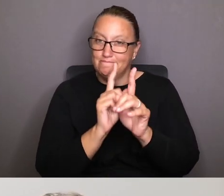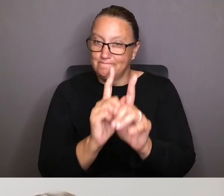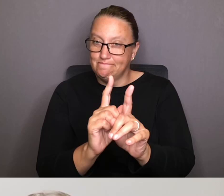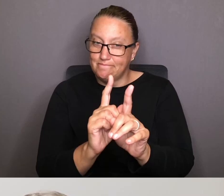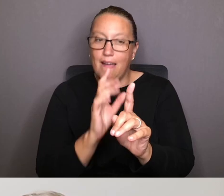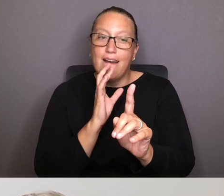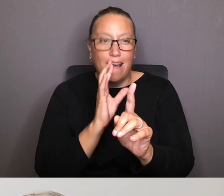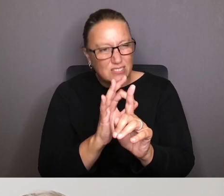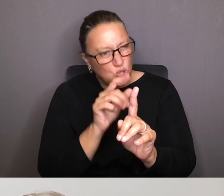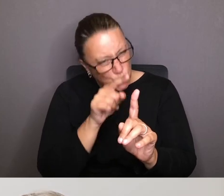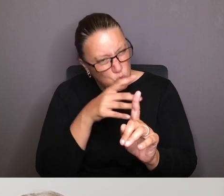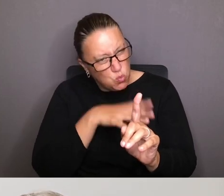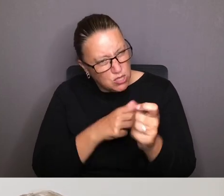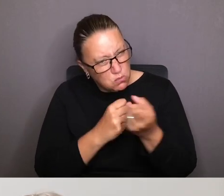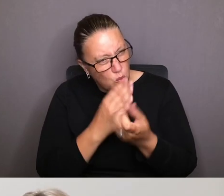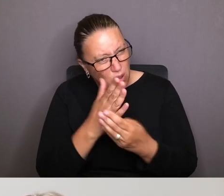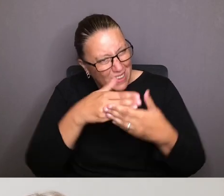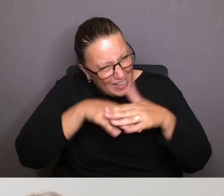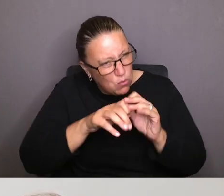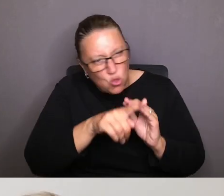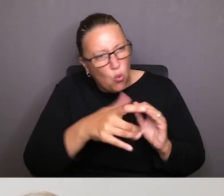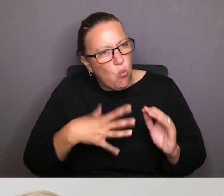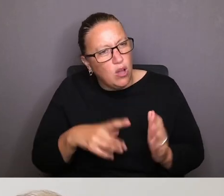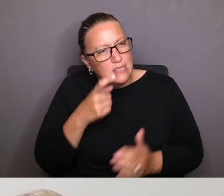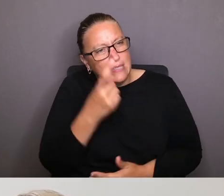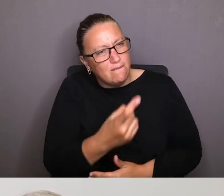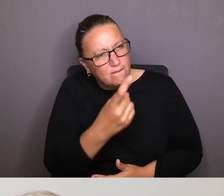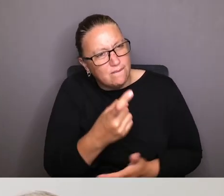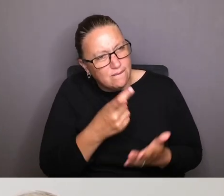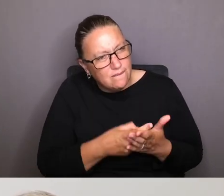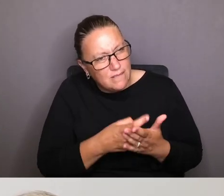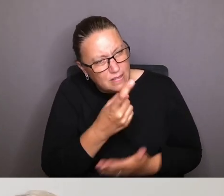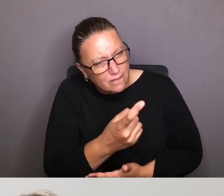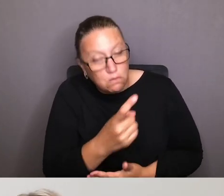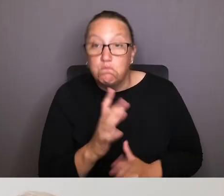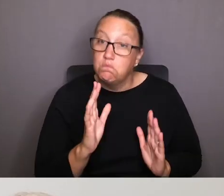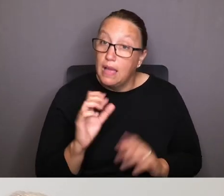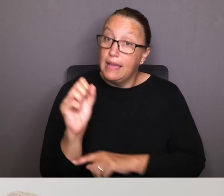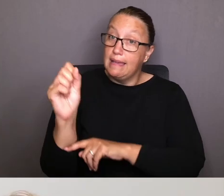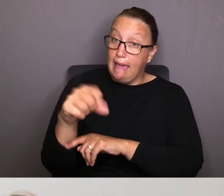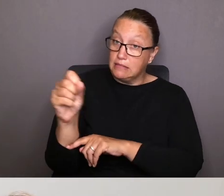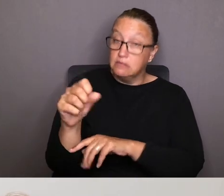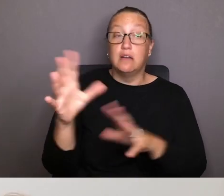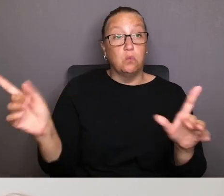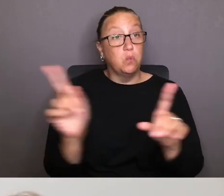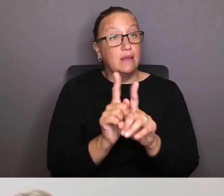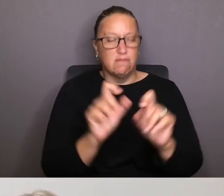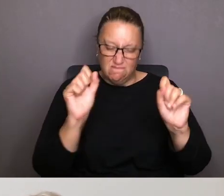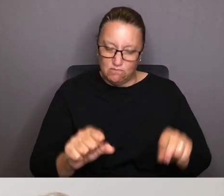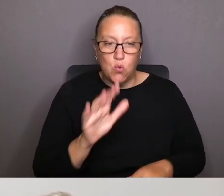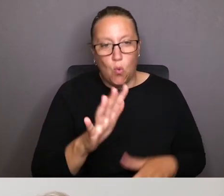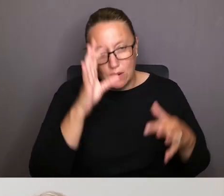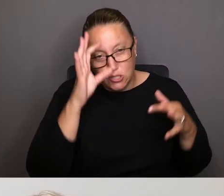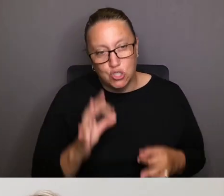want your support worker to come in with you? Yep. If the answer is yes, then that's absolutely fine. That's the person's choice. But then we also,